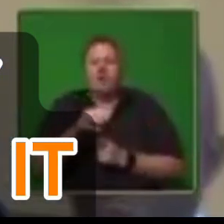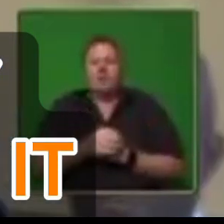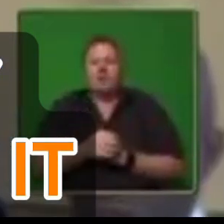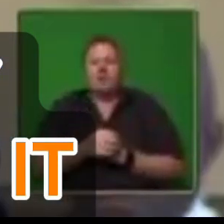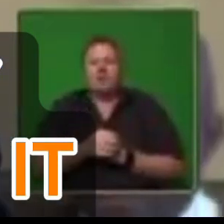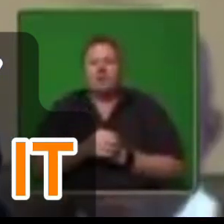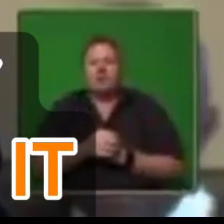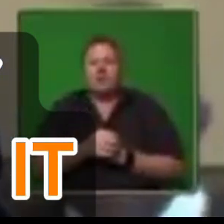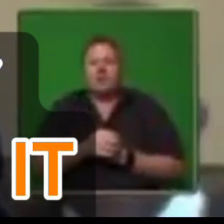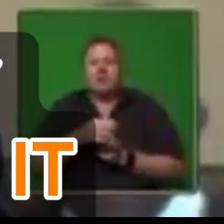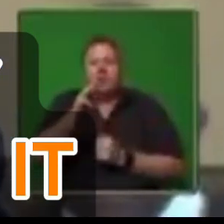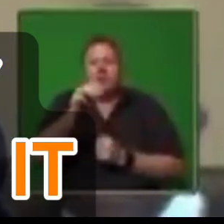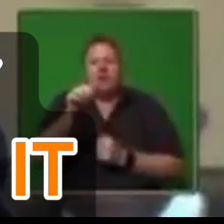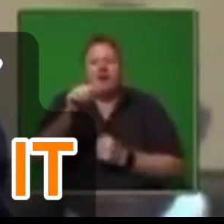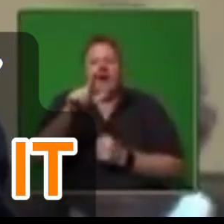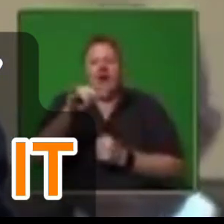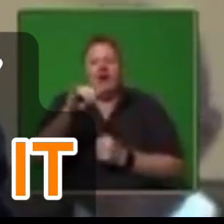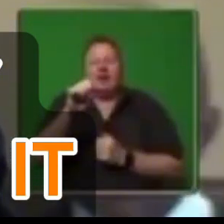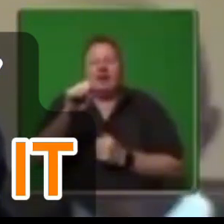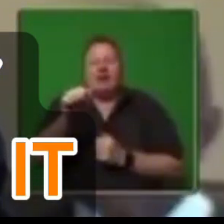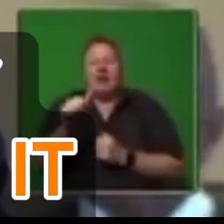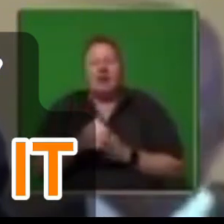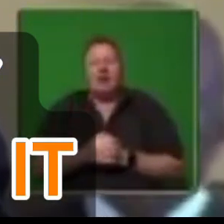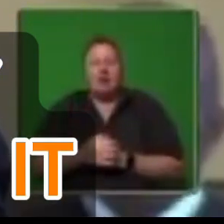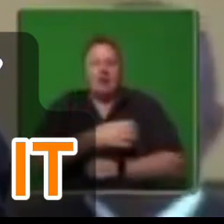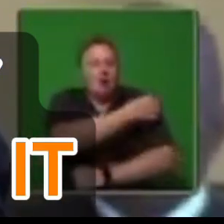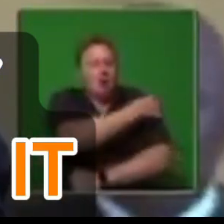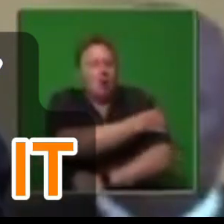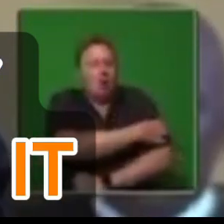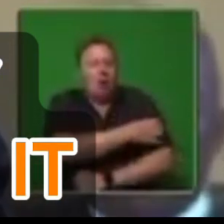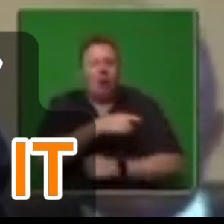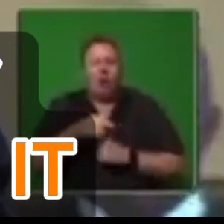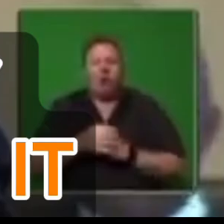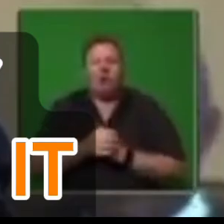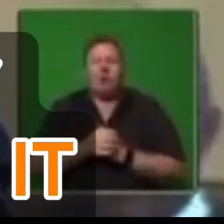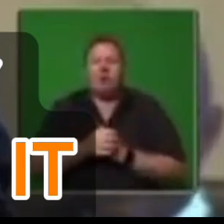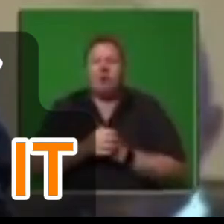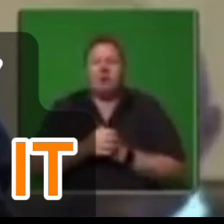Matume Justice Malisa, Corporal Renae